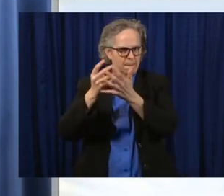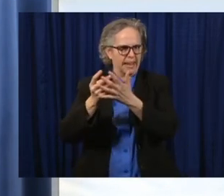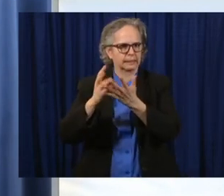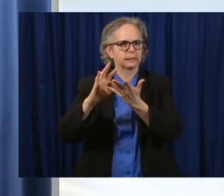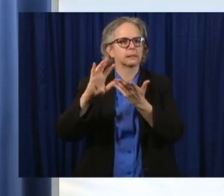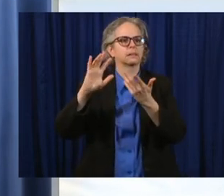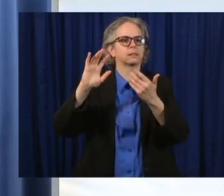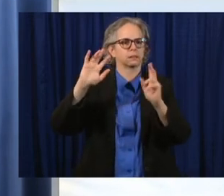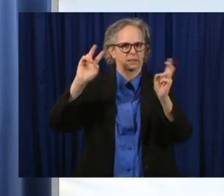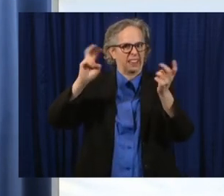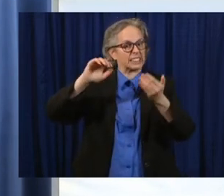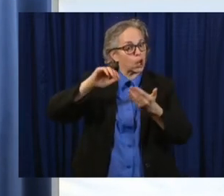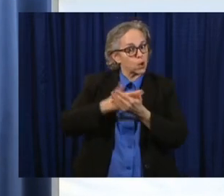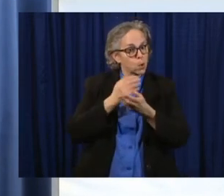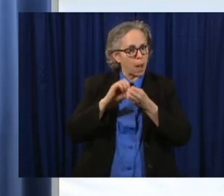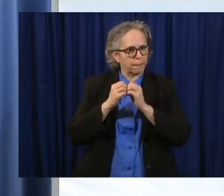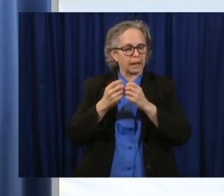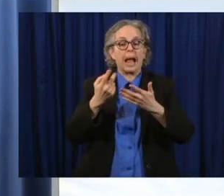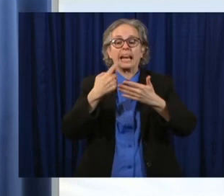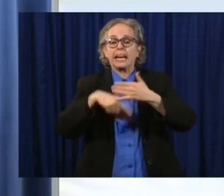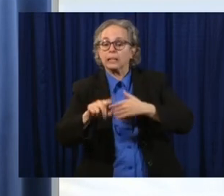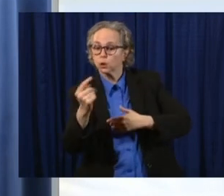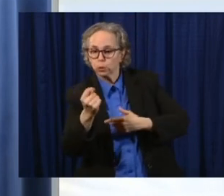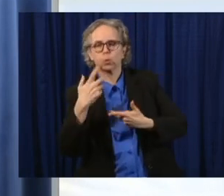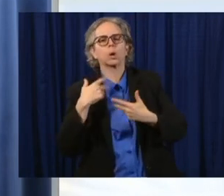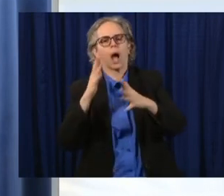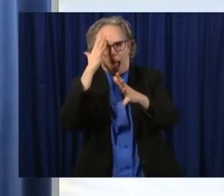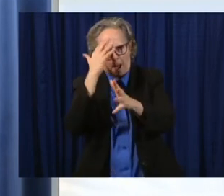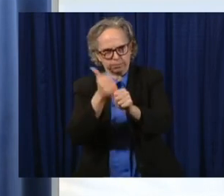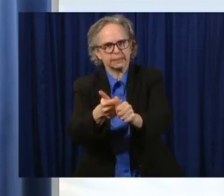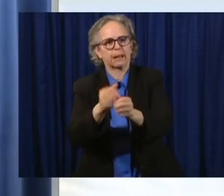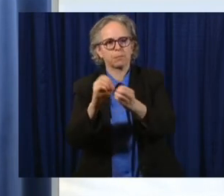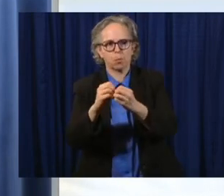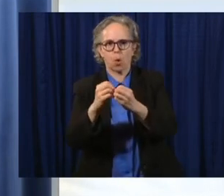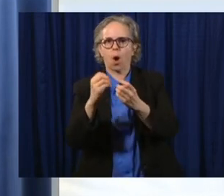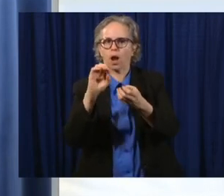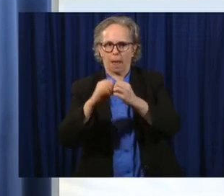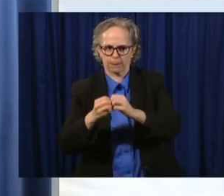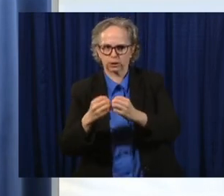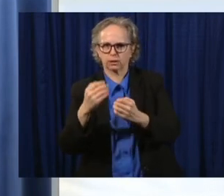on Tuesday, which I will try to share with you on Tuesday.